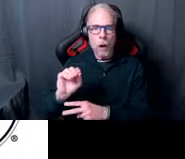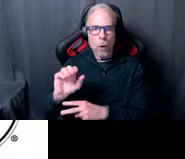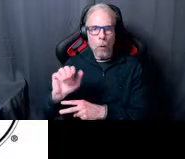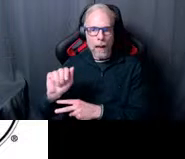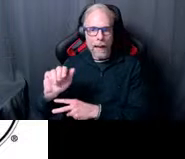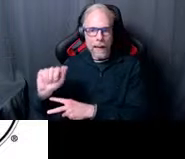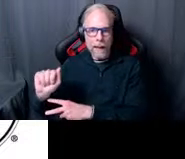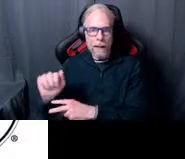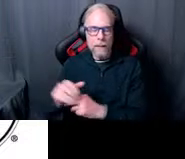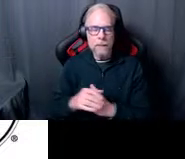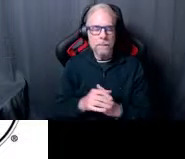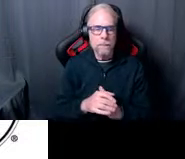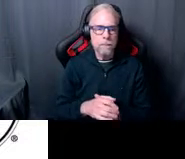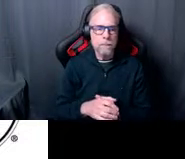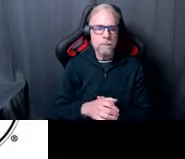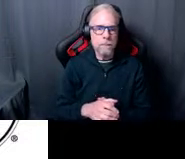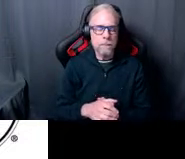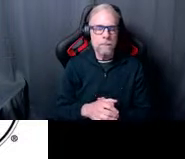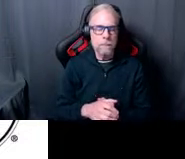Atmospheric Administration.